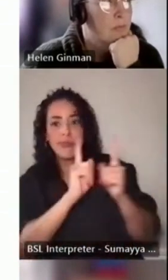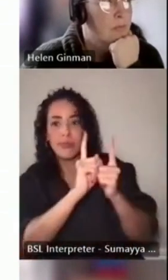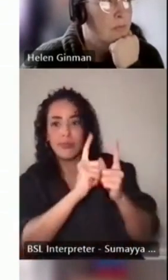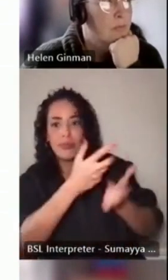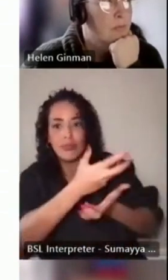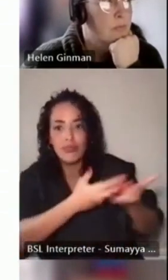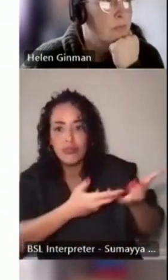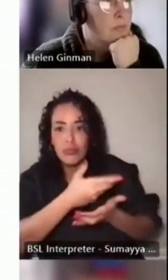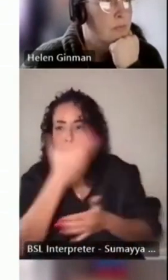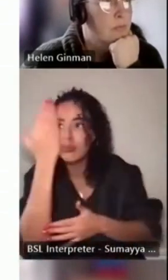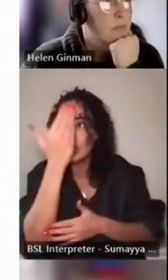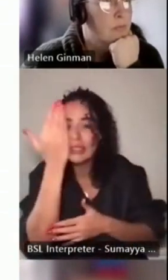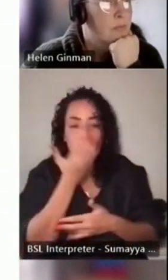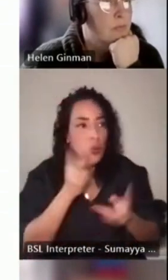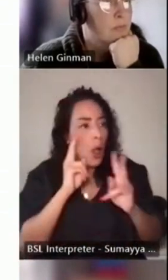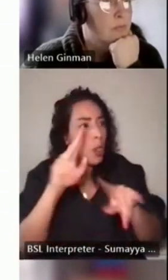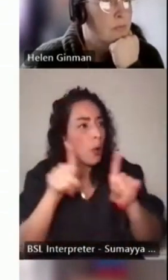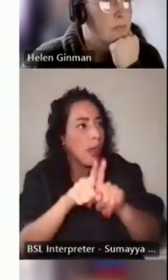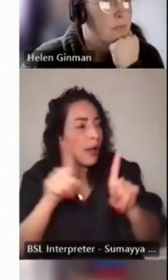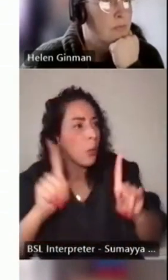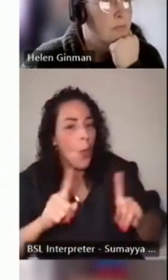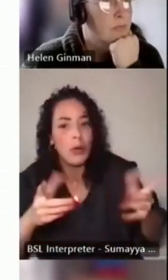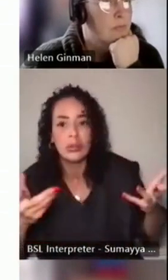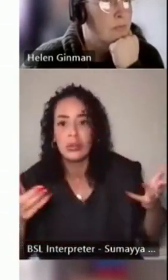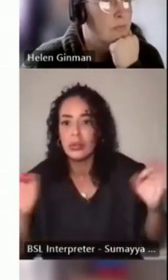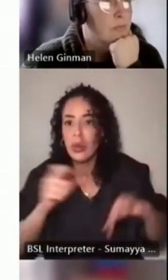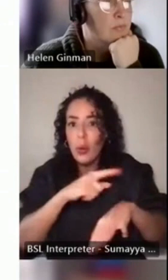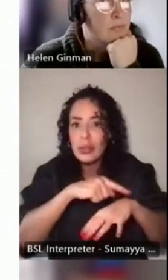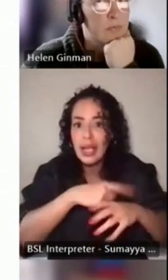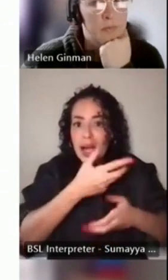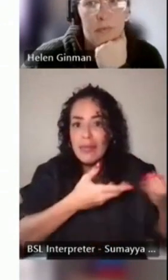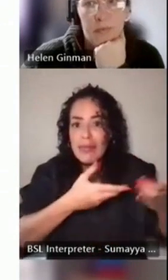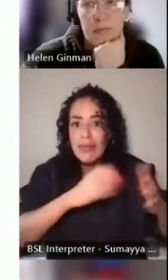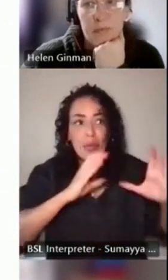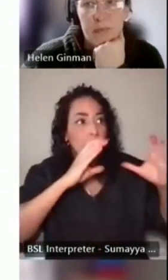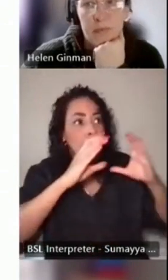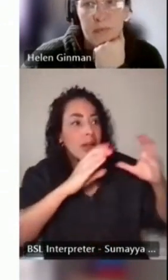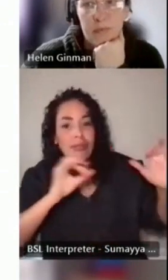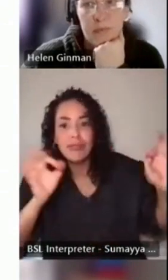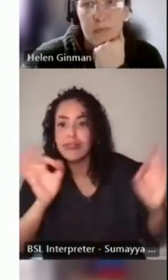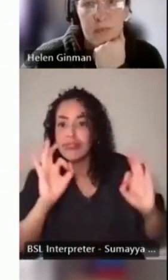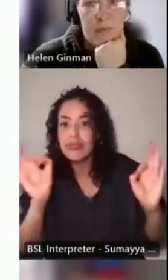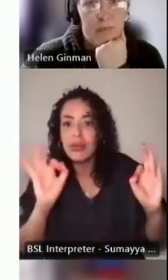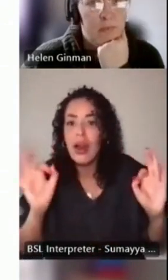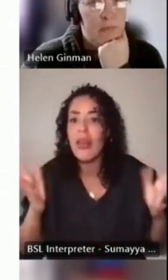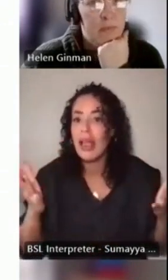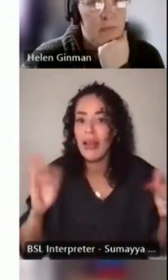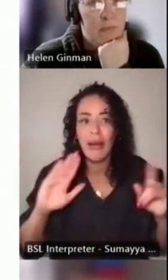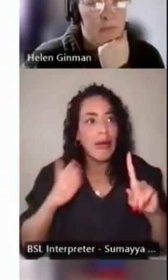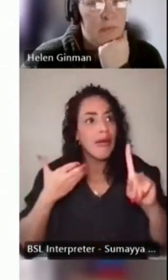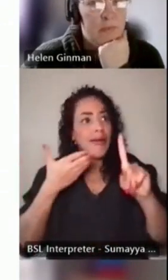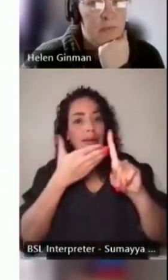the presentation to look. And maybe you haven't really communicated with each other what the goals of the